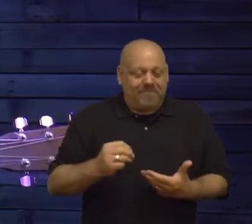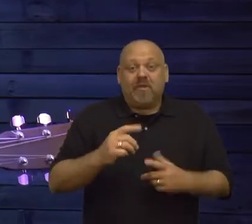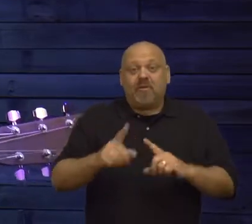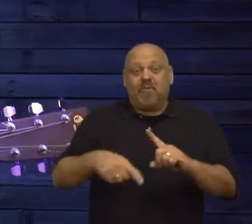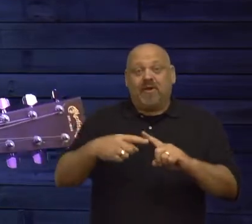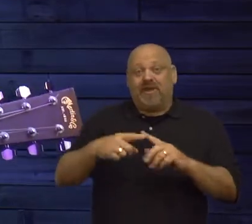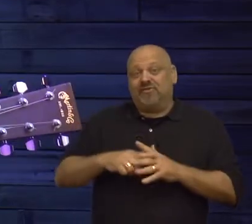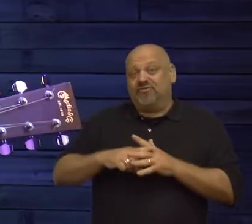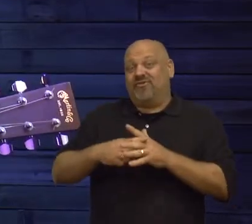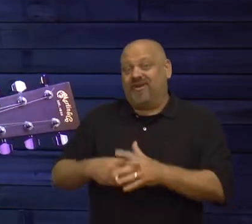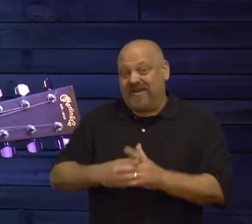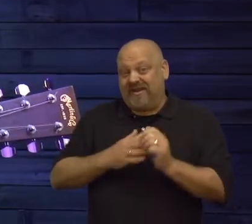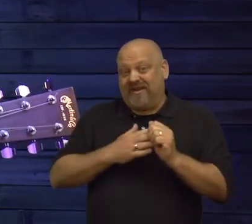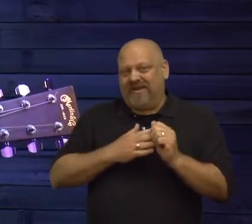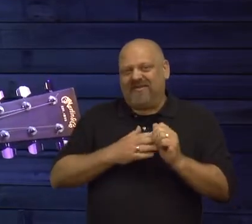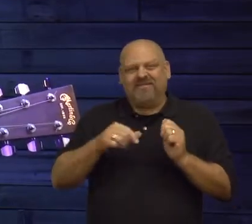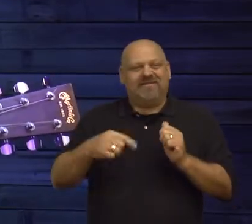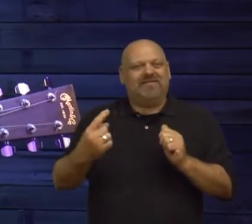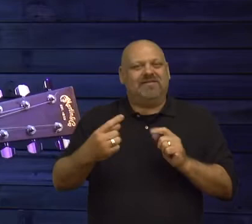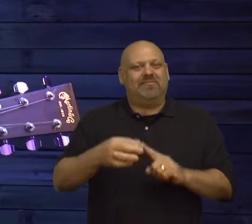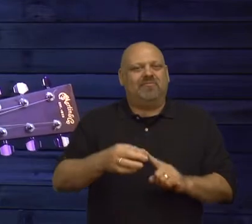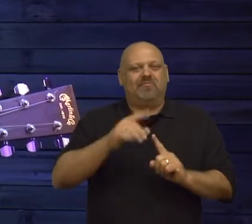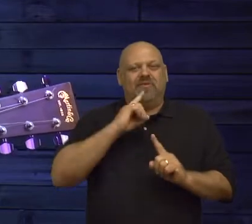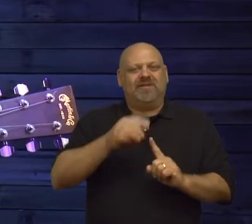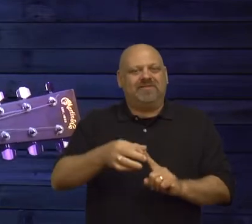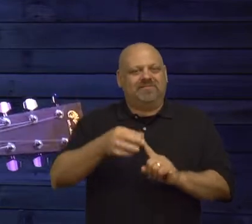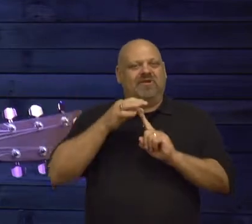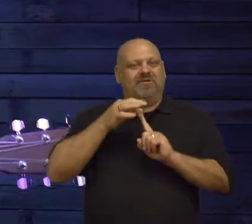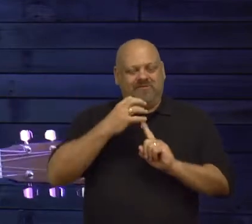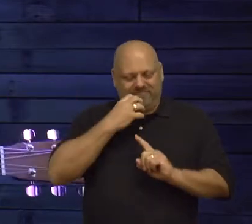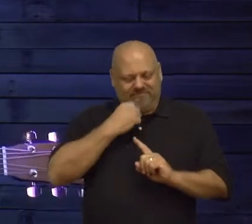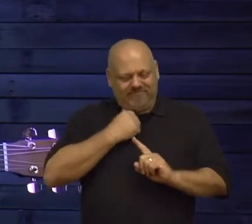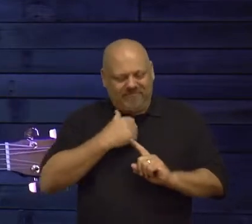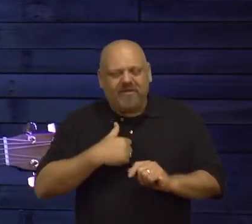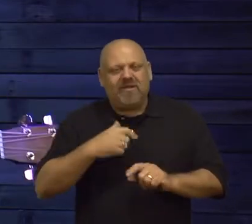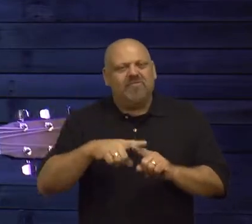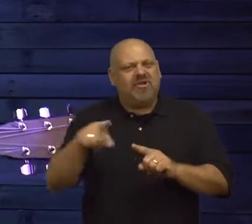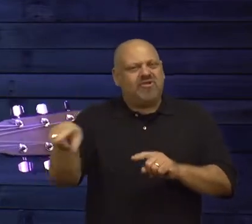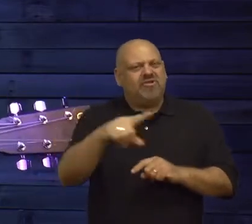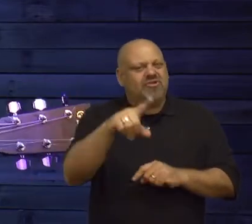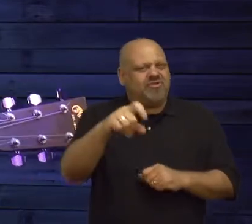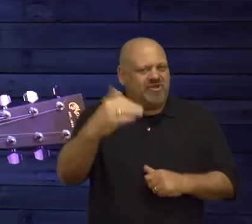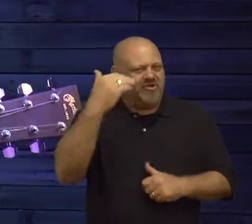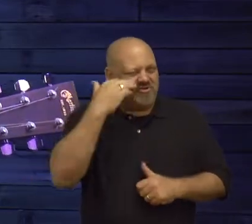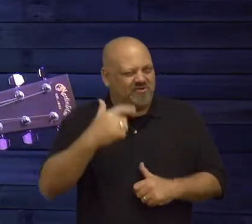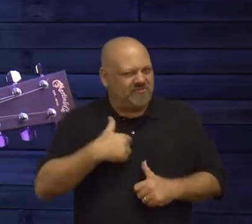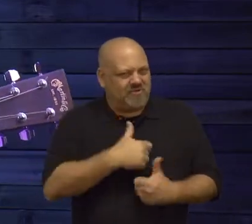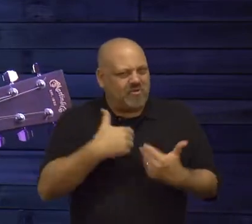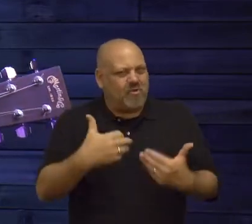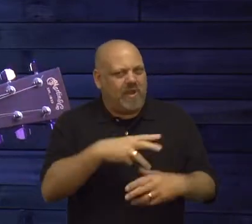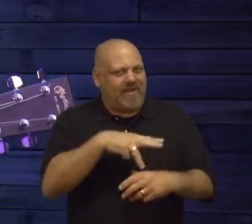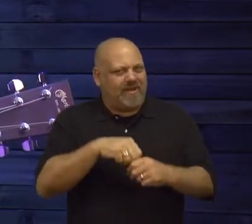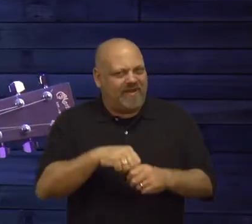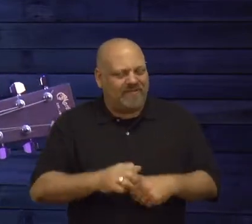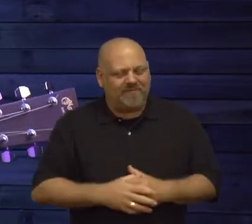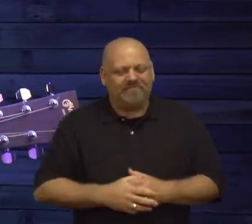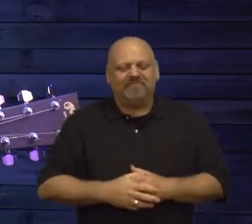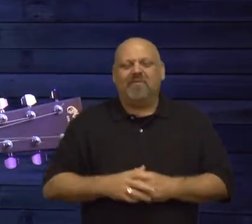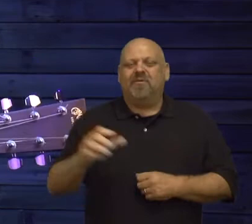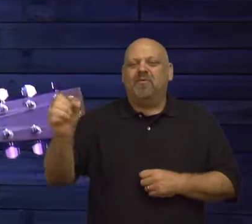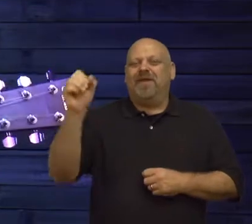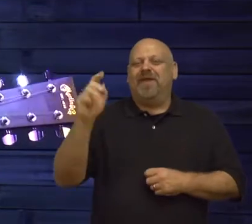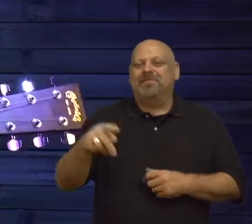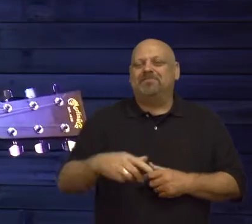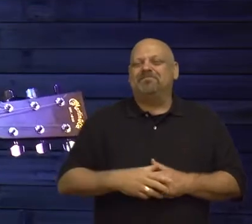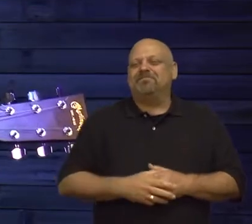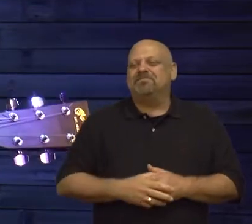once I started leading. So this is something that's pretty special to me. But it should be one that you would know. So let's go ahead and get on into it.